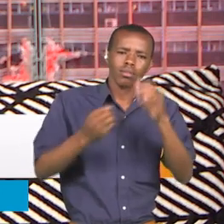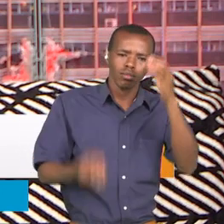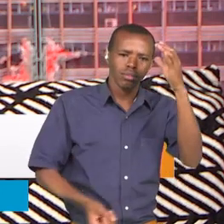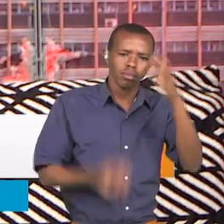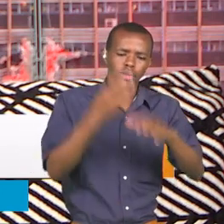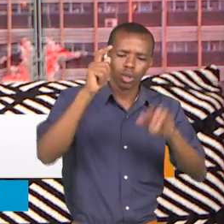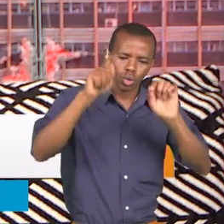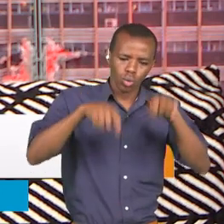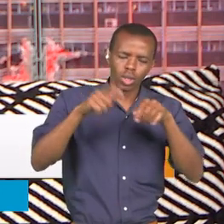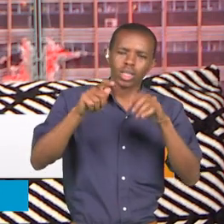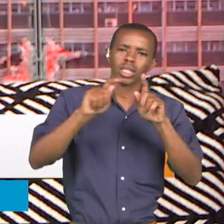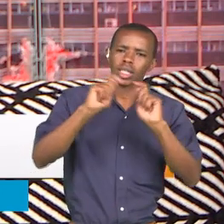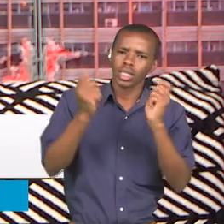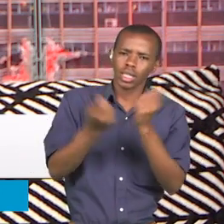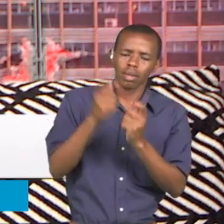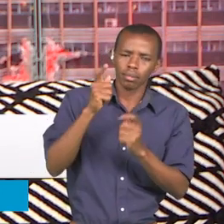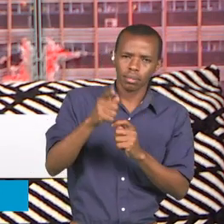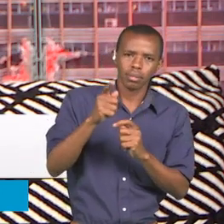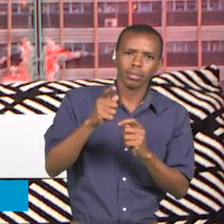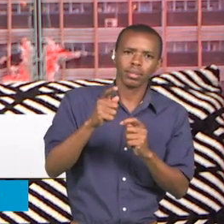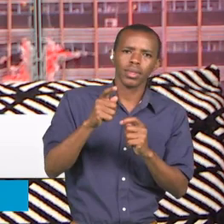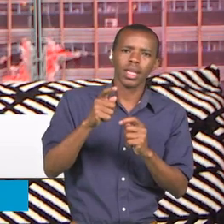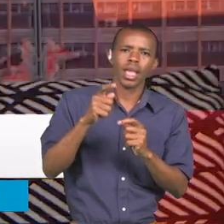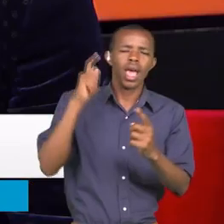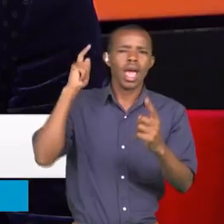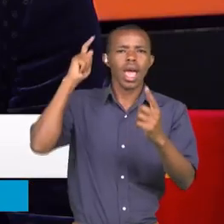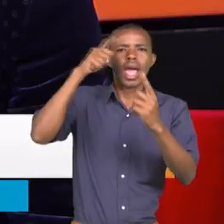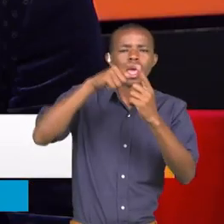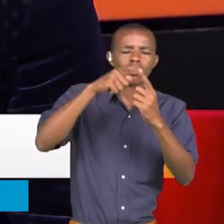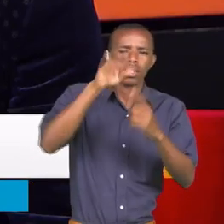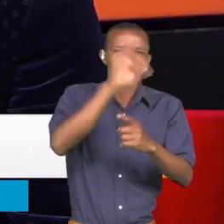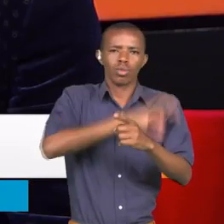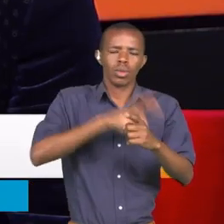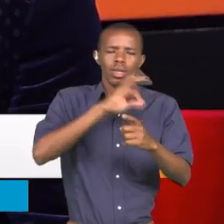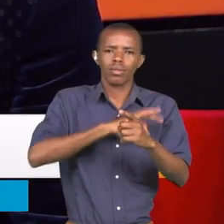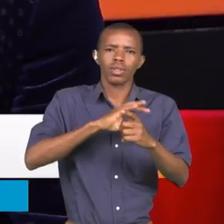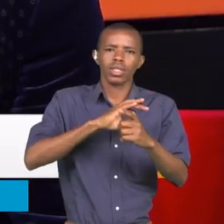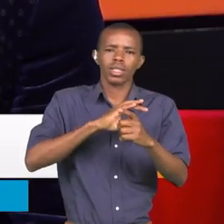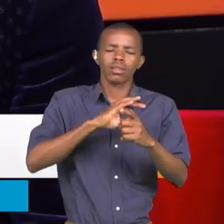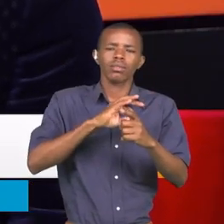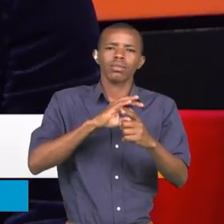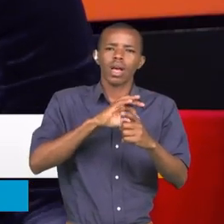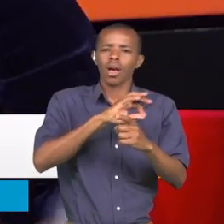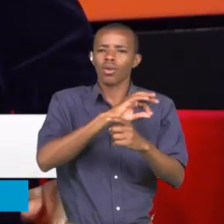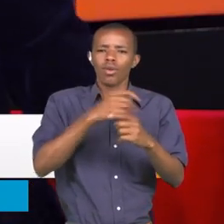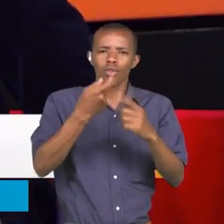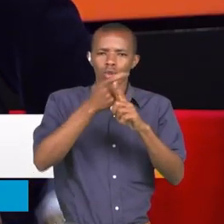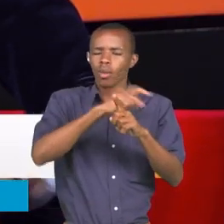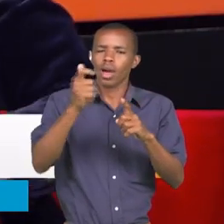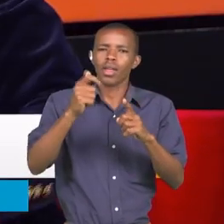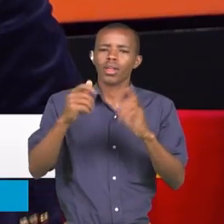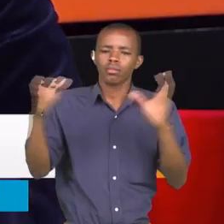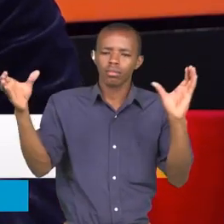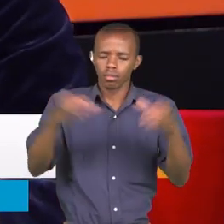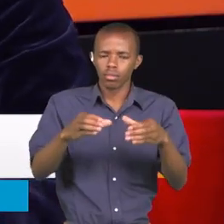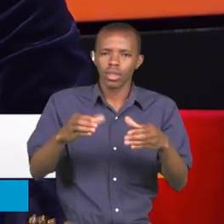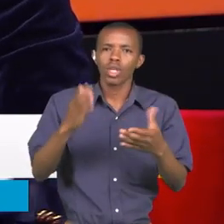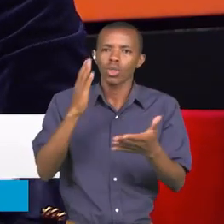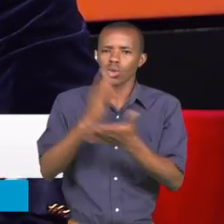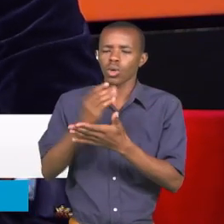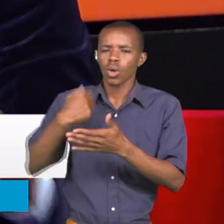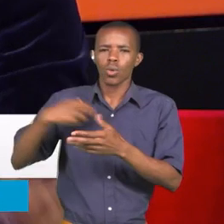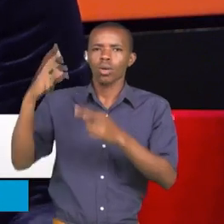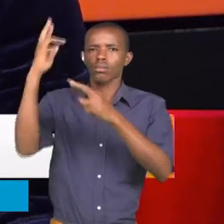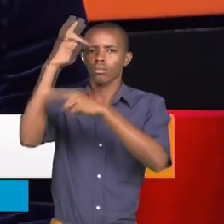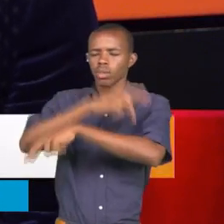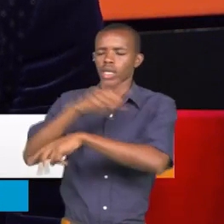your intention? The intention was that you intended to benefit off the goodwill of FUBU. Absolutely. Yes. Absolutely. Indeed. Amazing. So taking a short